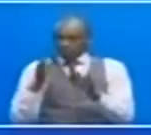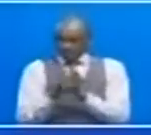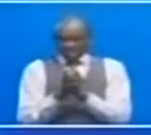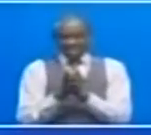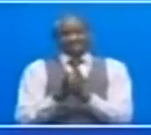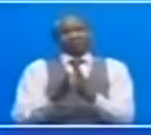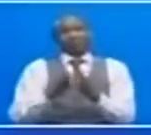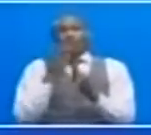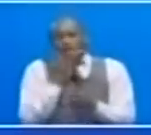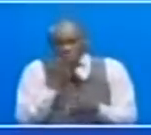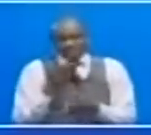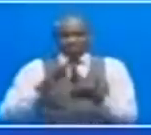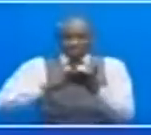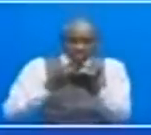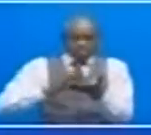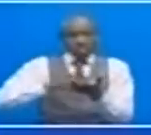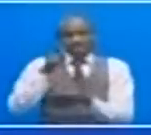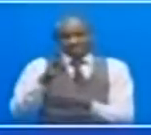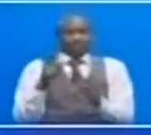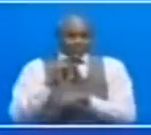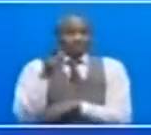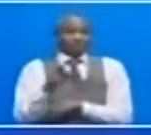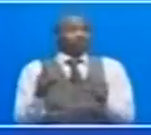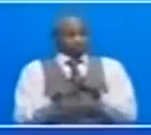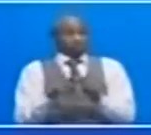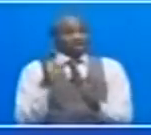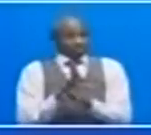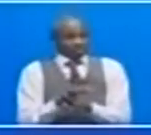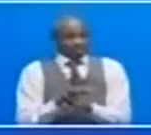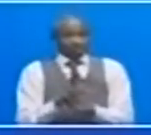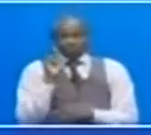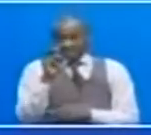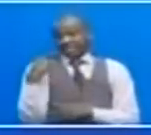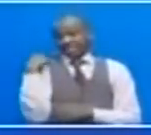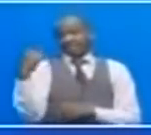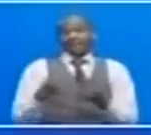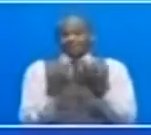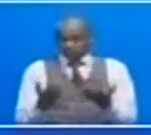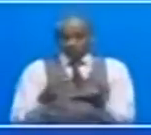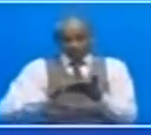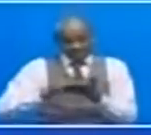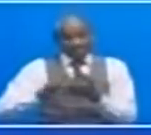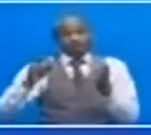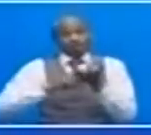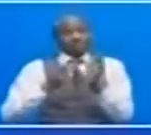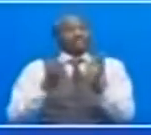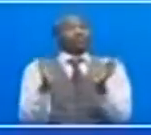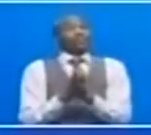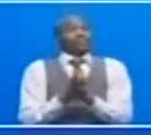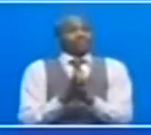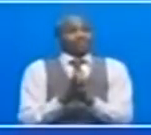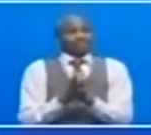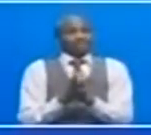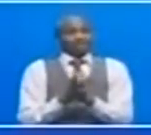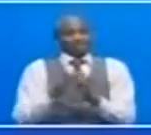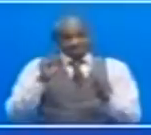lubricants, and LPG going in tandem for us. You notice that recently we just signed a contract with BP